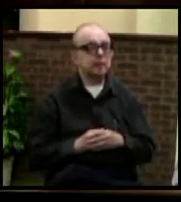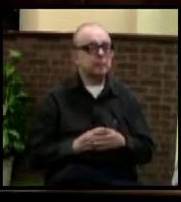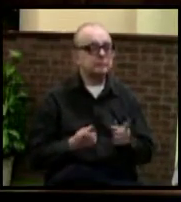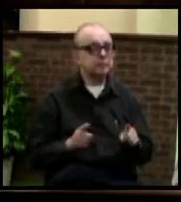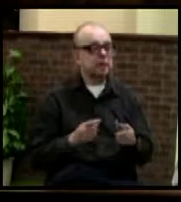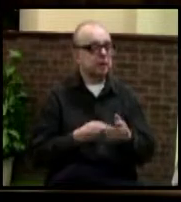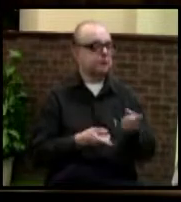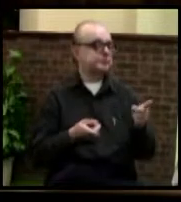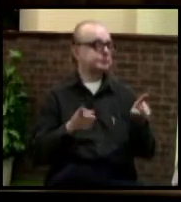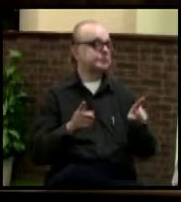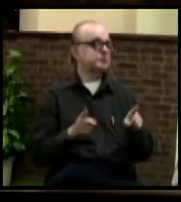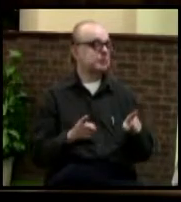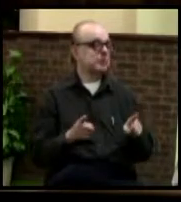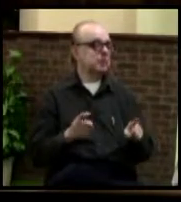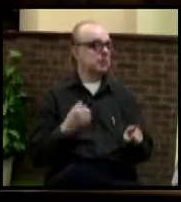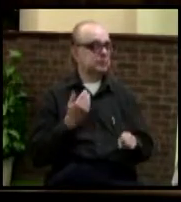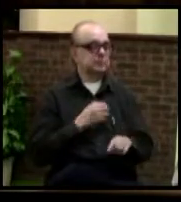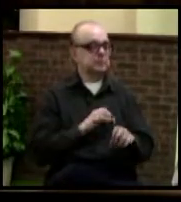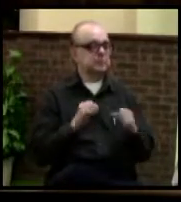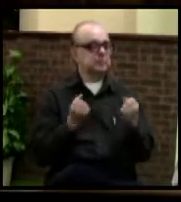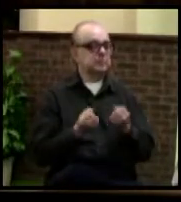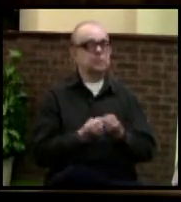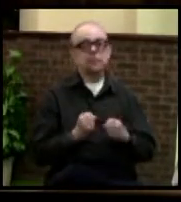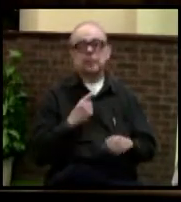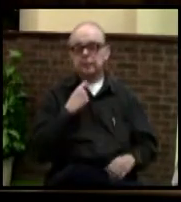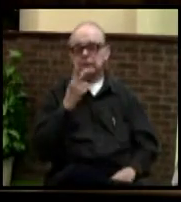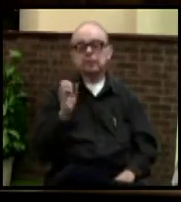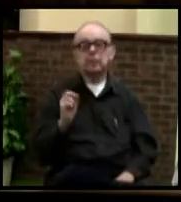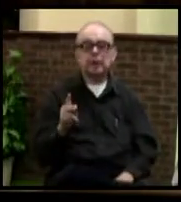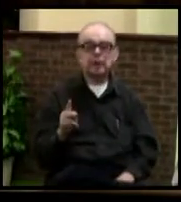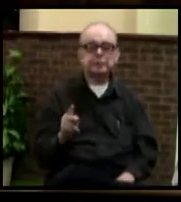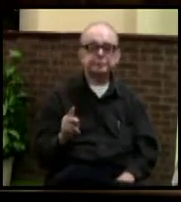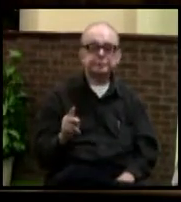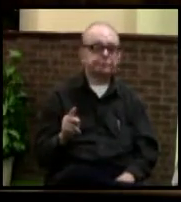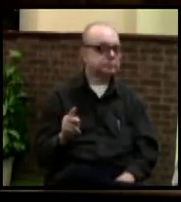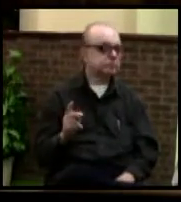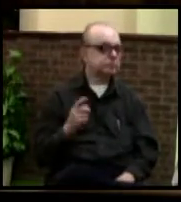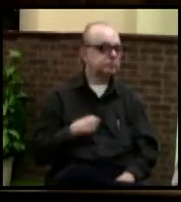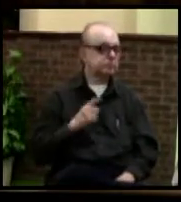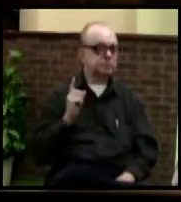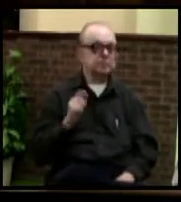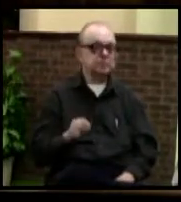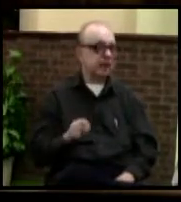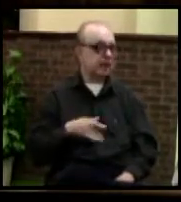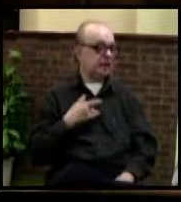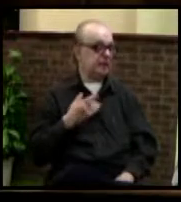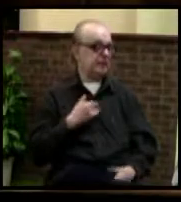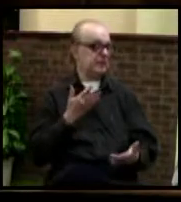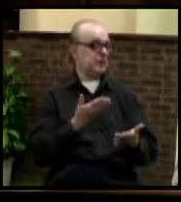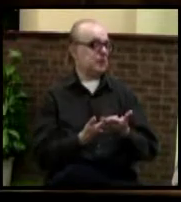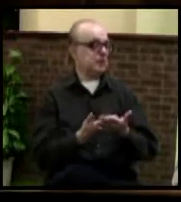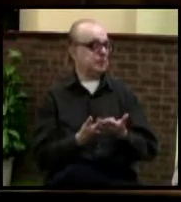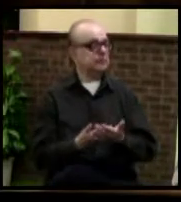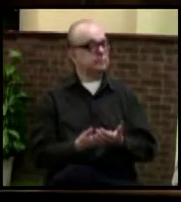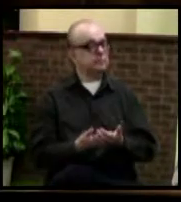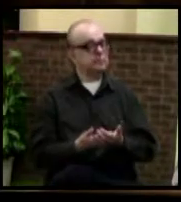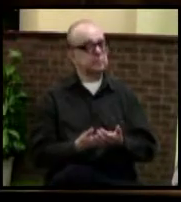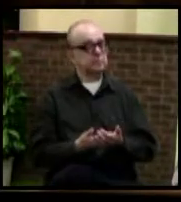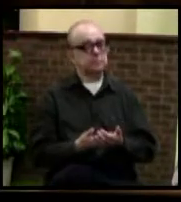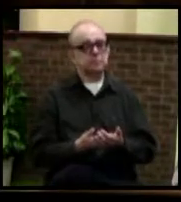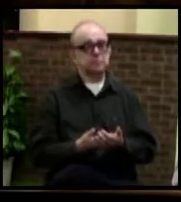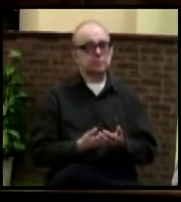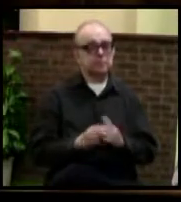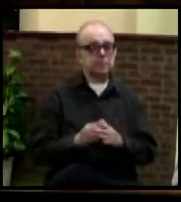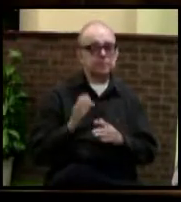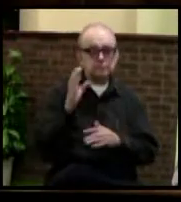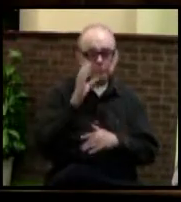is happening. And so what happens is our society says, okay, I need to feel good.